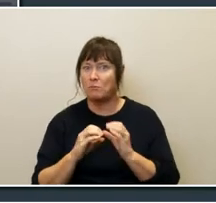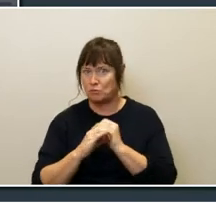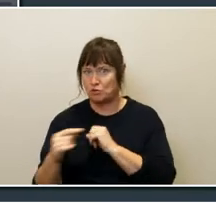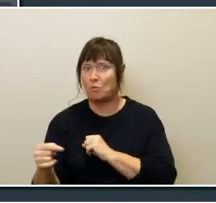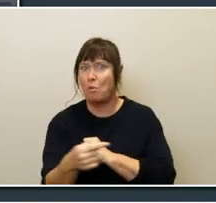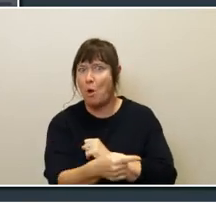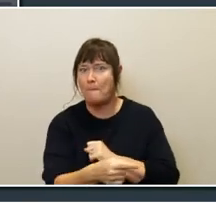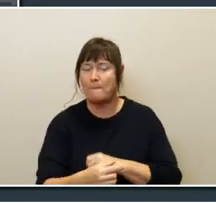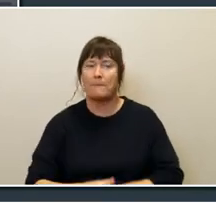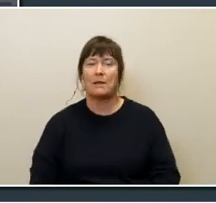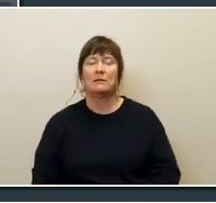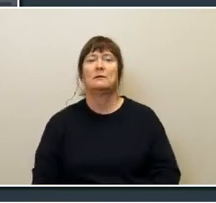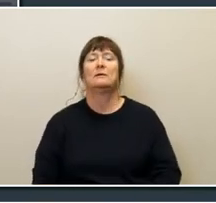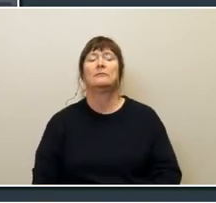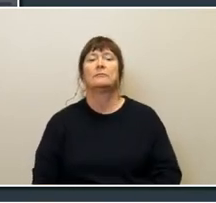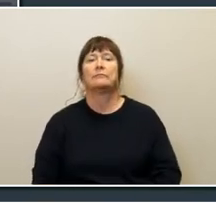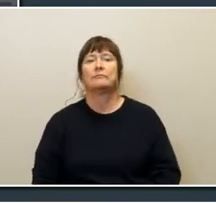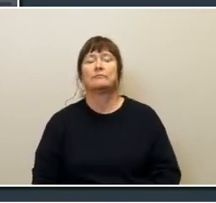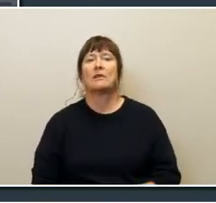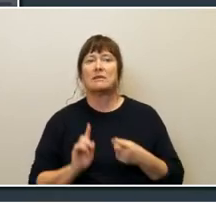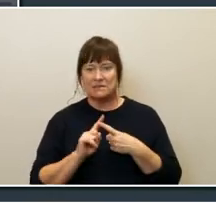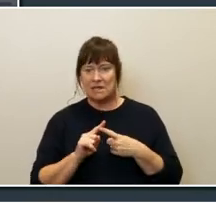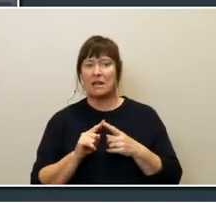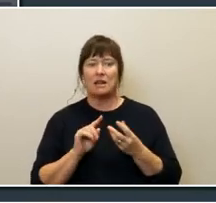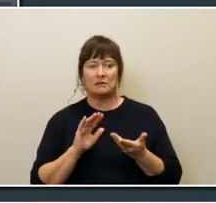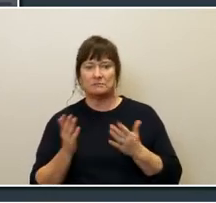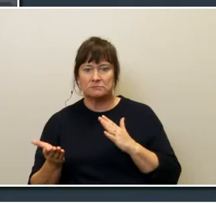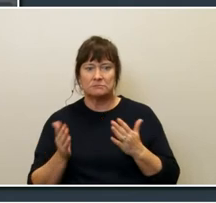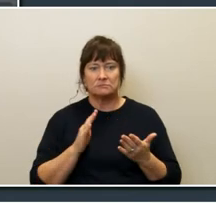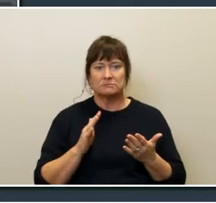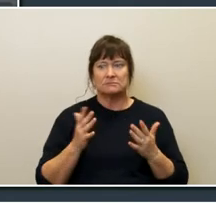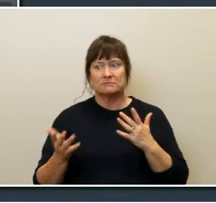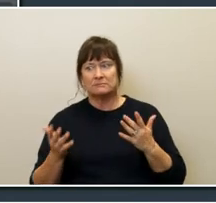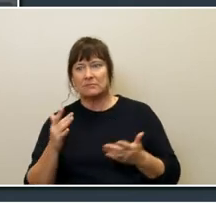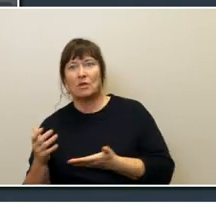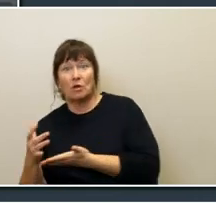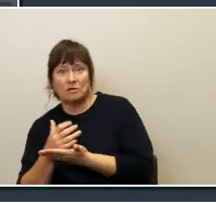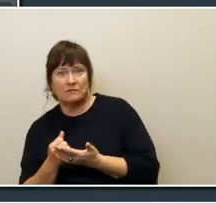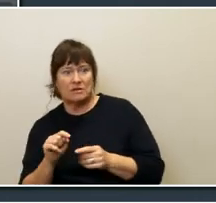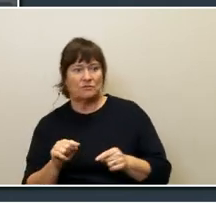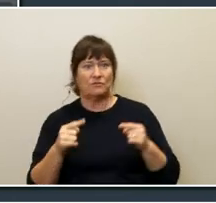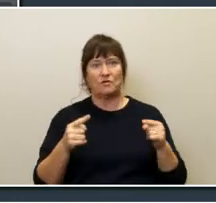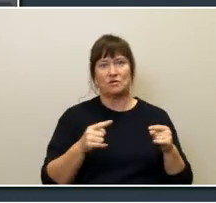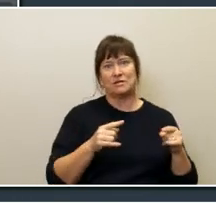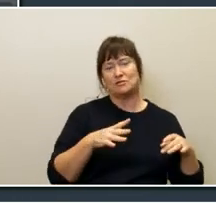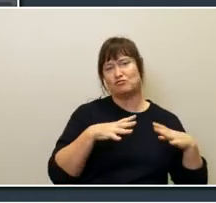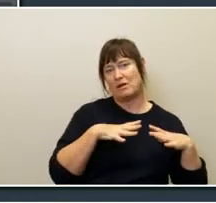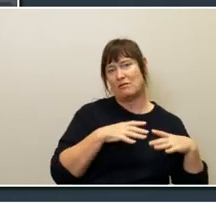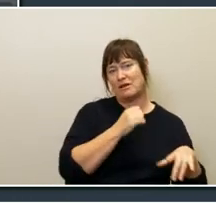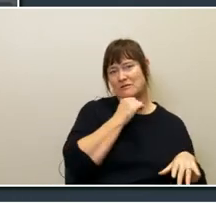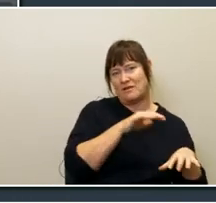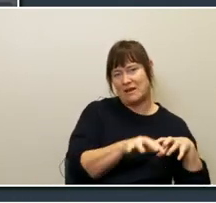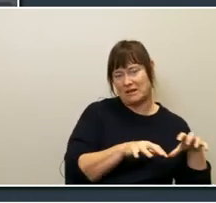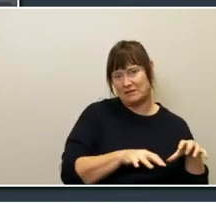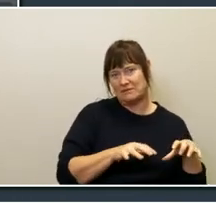There's ongoing tension, of course, between conservation and recreation, and that will probably always be the